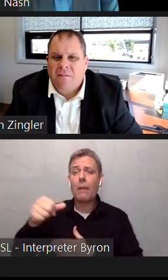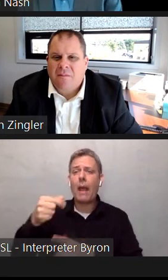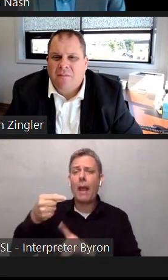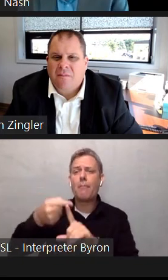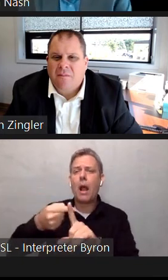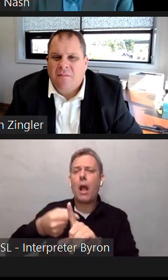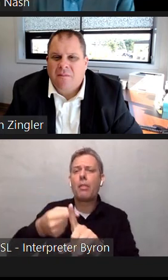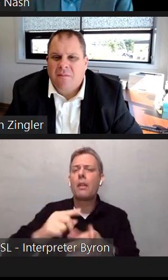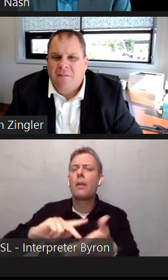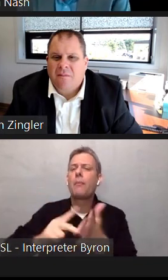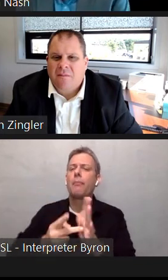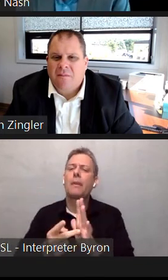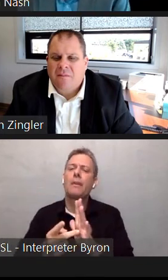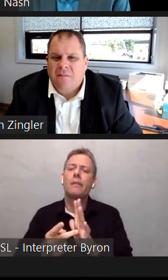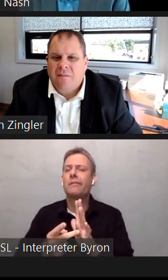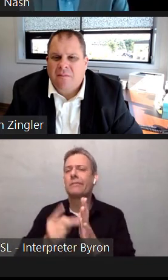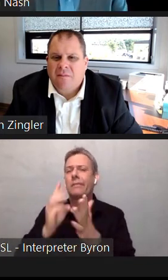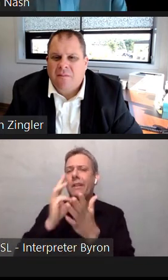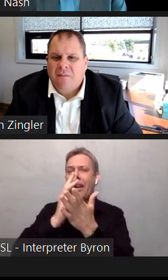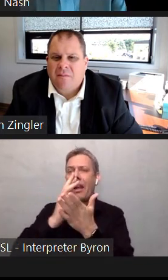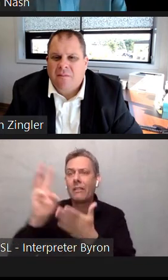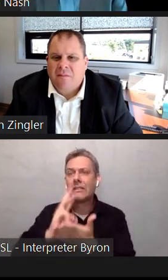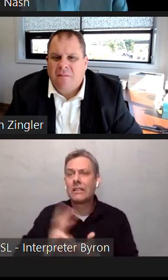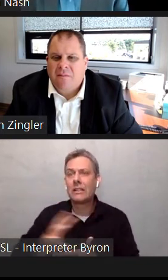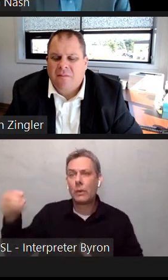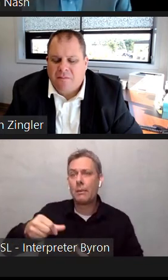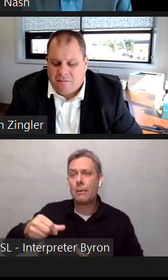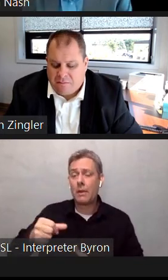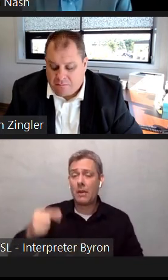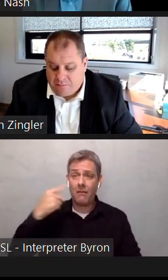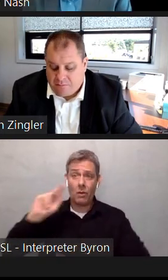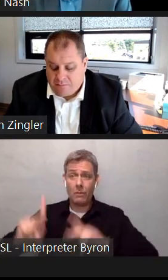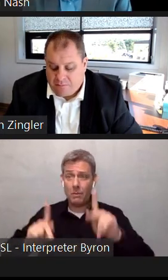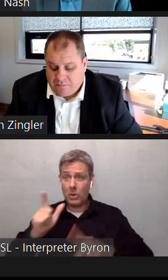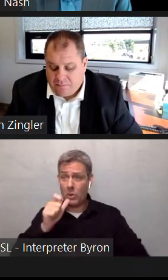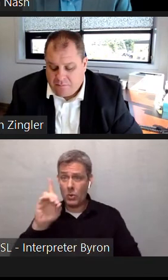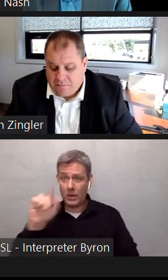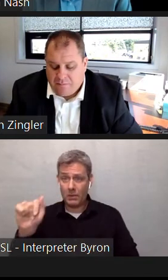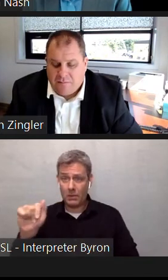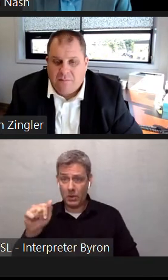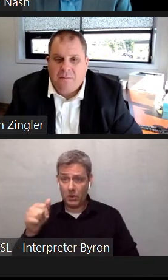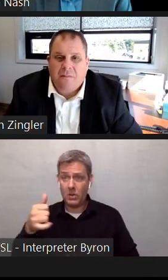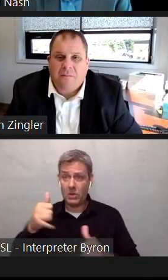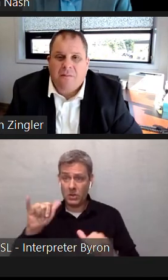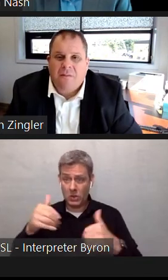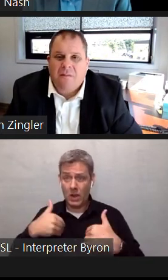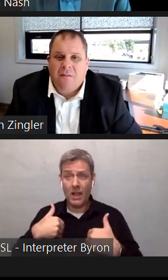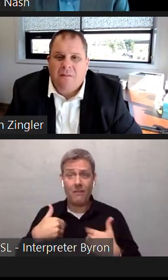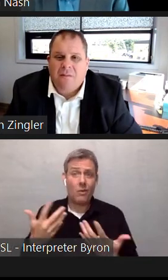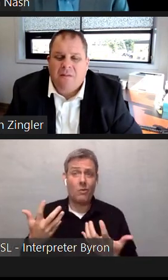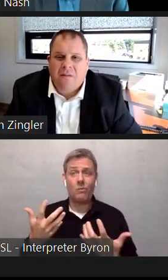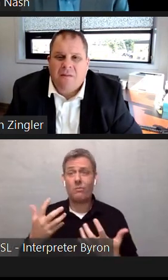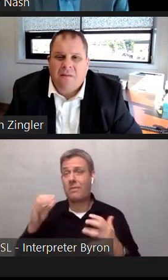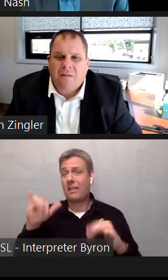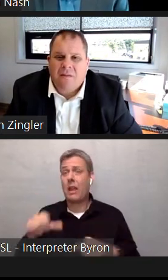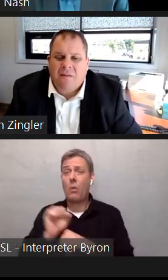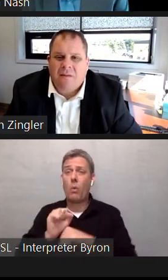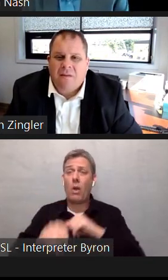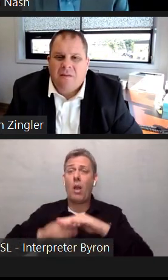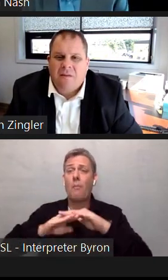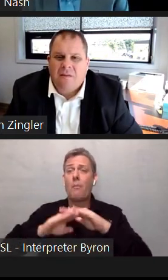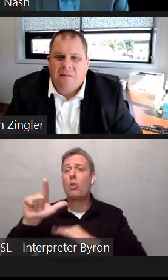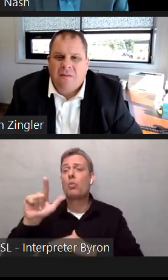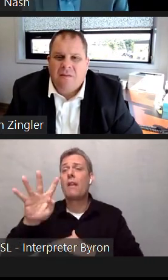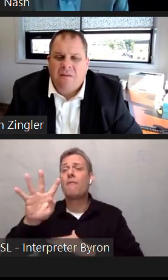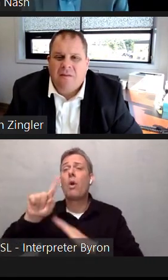that affects our benefits. I would personally, for those with disabilities, would like to see 24 hours, per week, but they have to always adjust